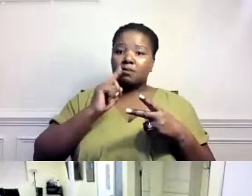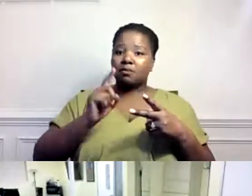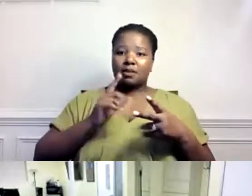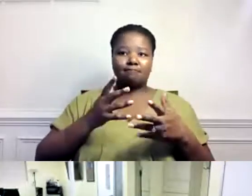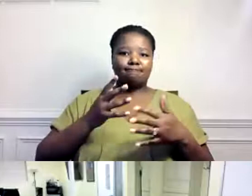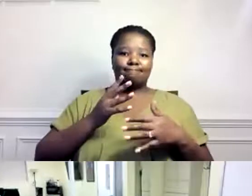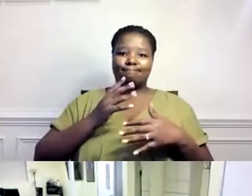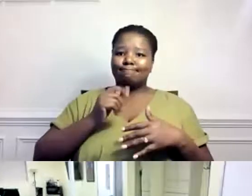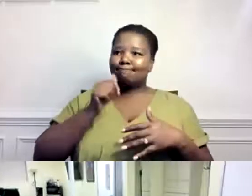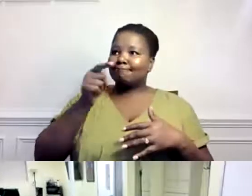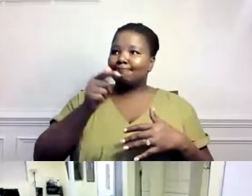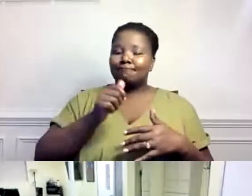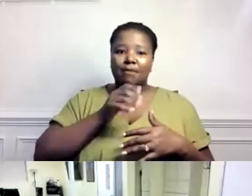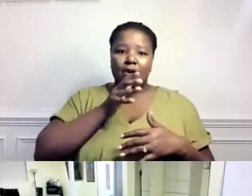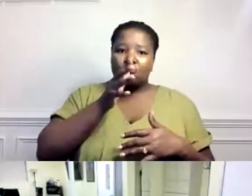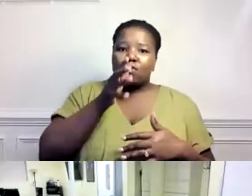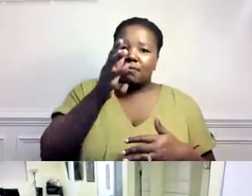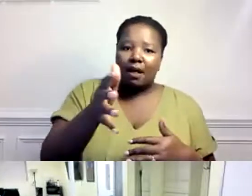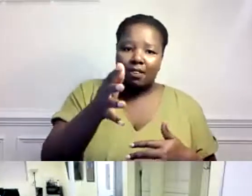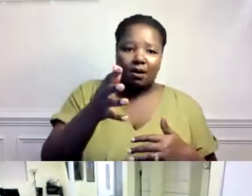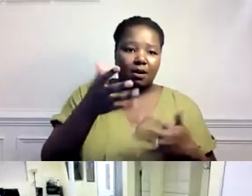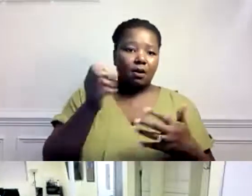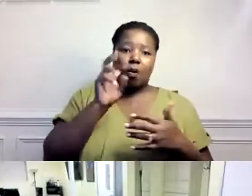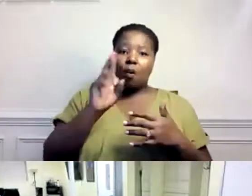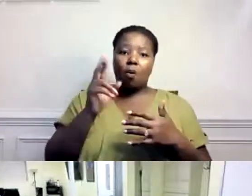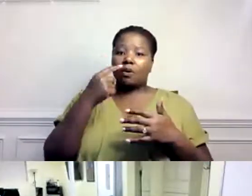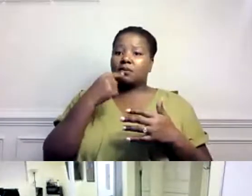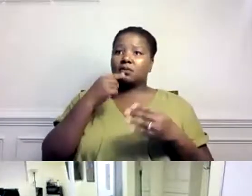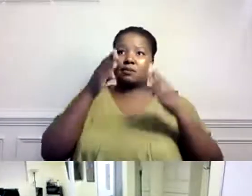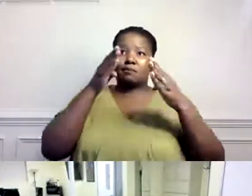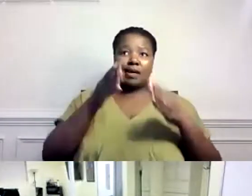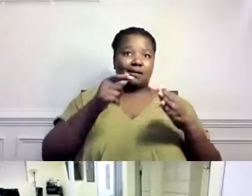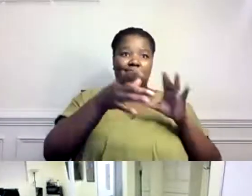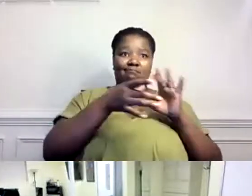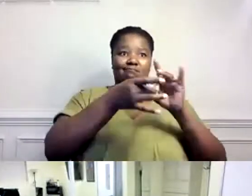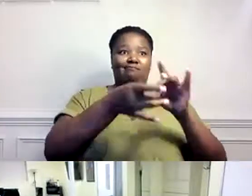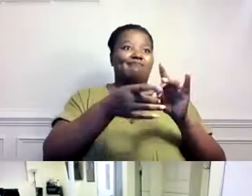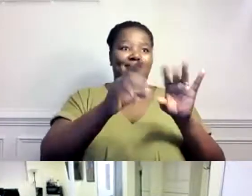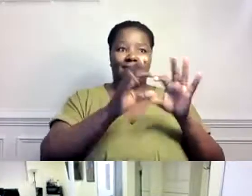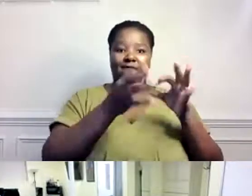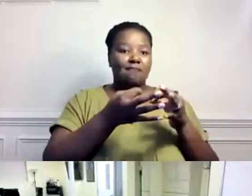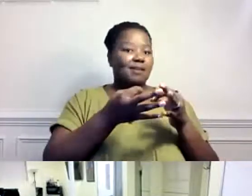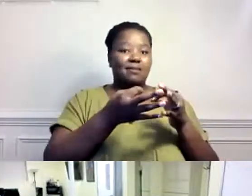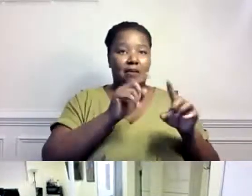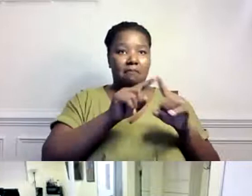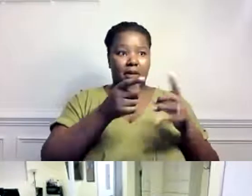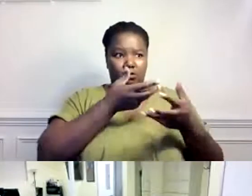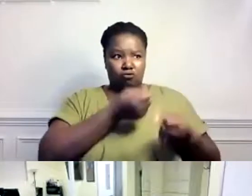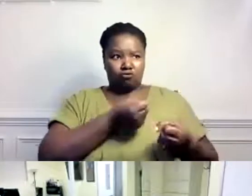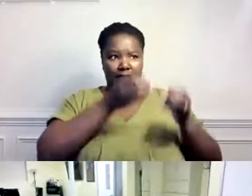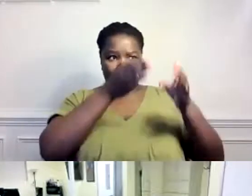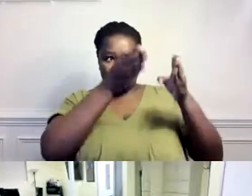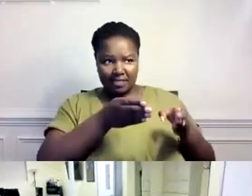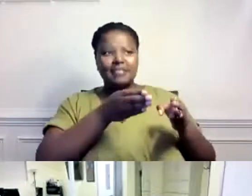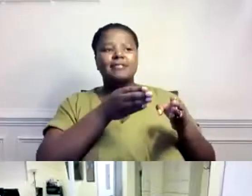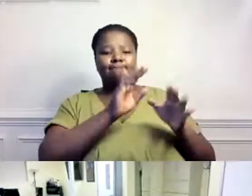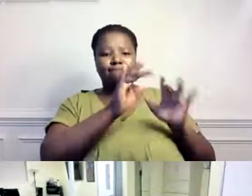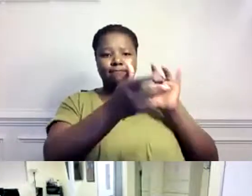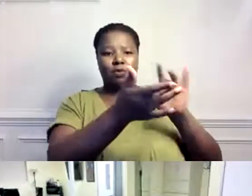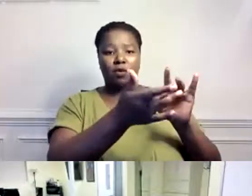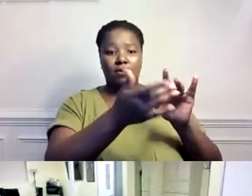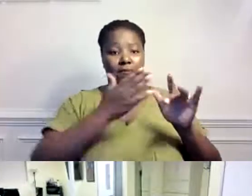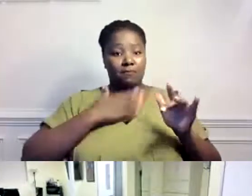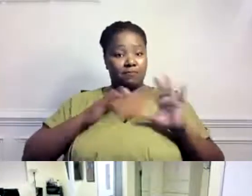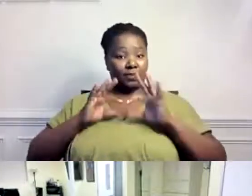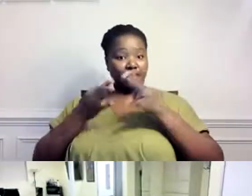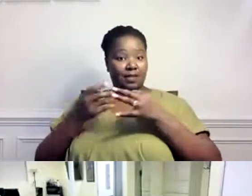or even someone that may or may not be related to them by blood, but they're just a trusted source. In my family, I have two sisters who are